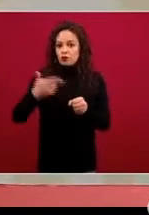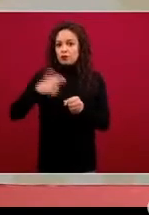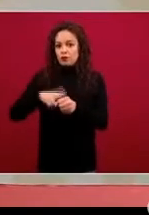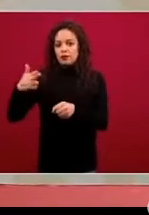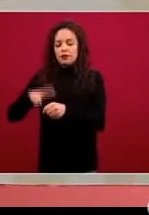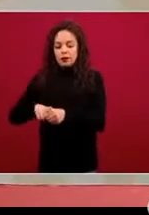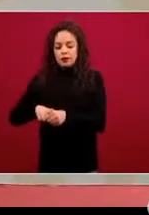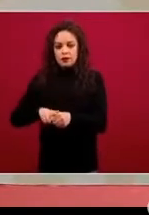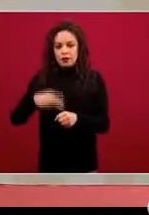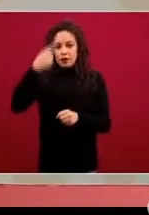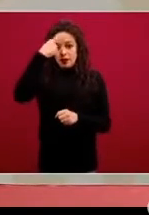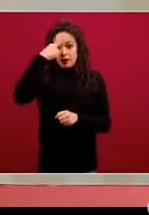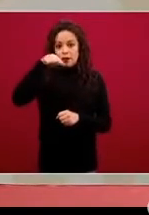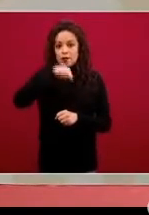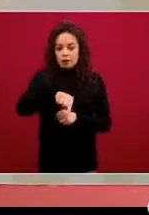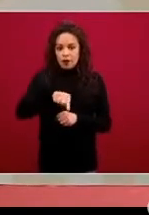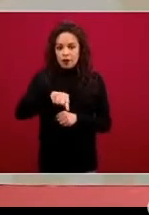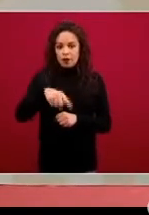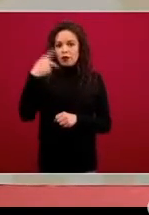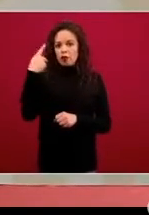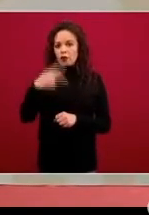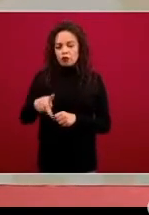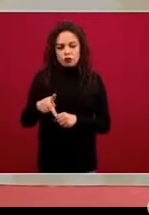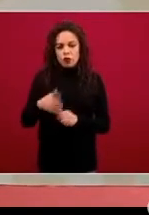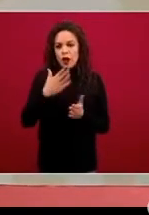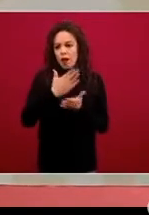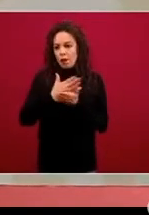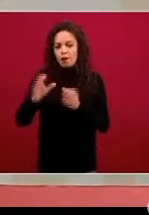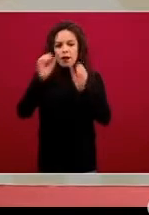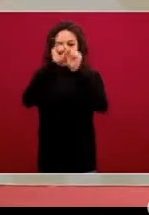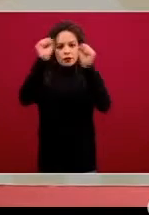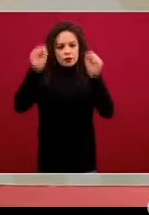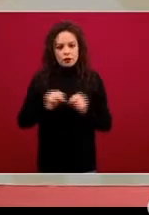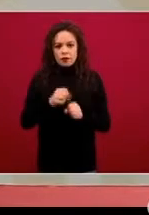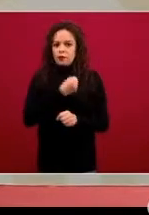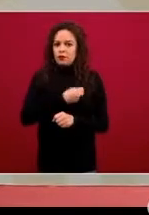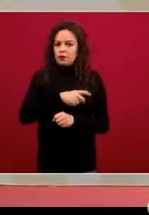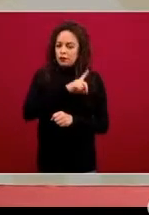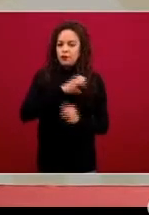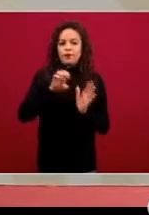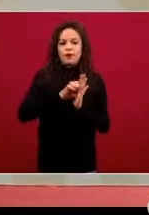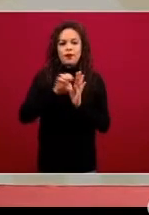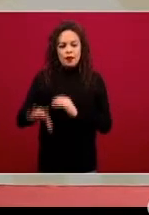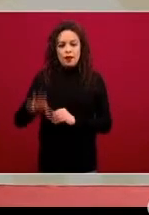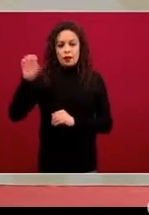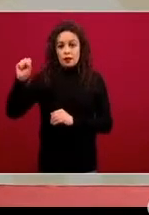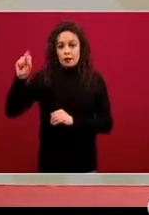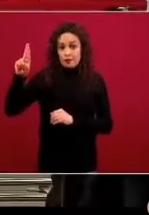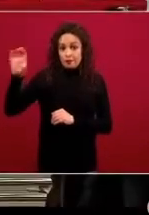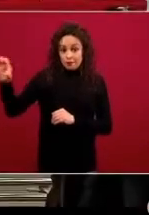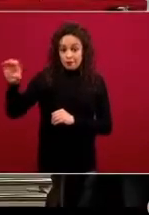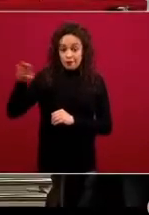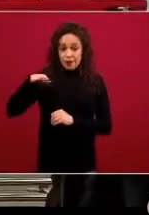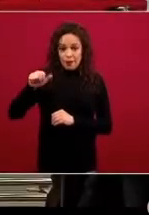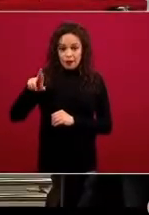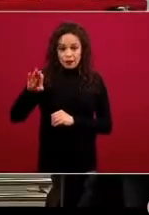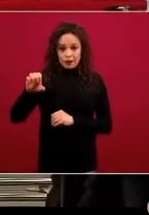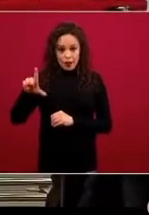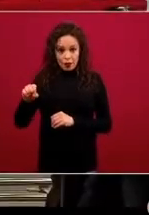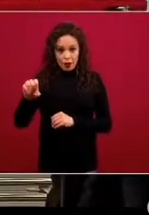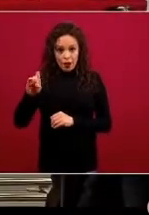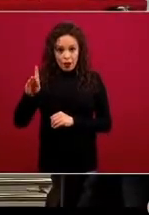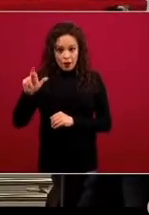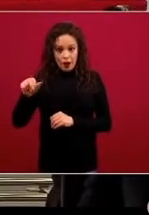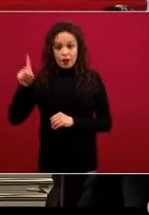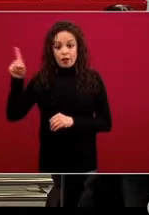the capacities that they might have had. So we also are going to have a coordinator of coordinators. And of